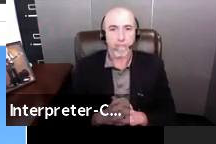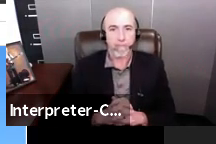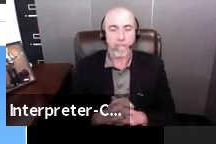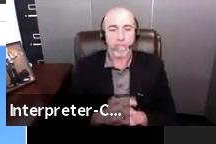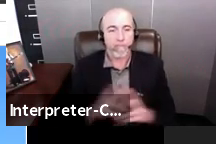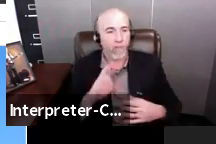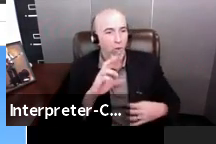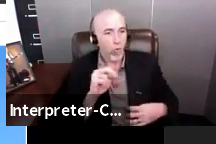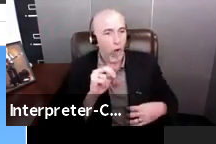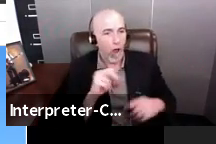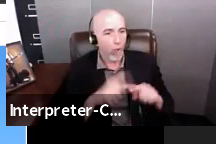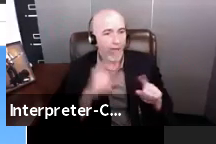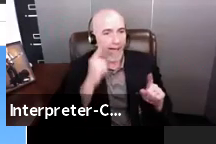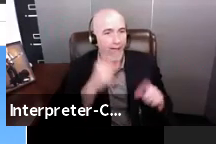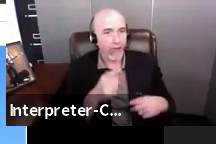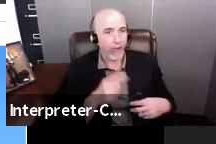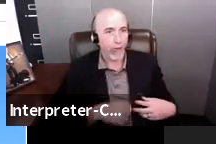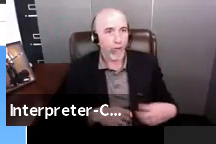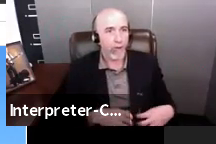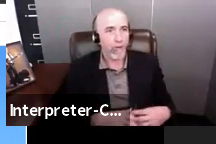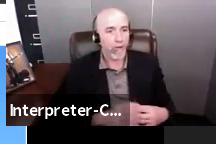Ron, we can't hear you.